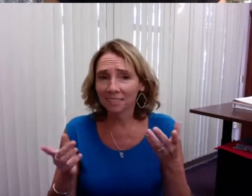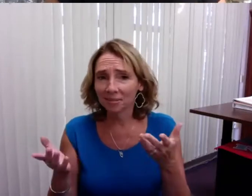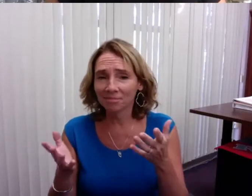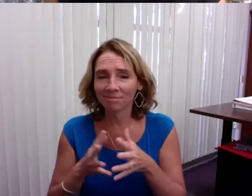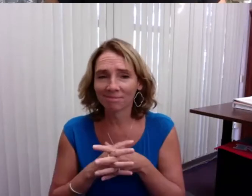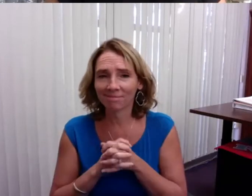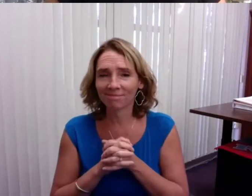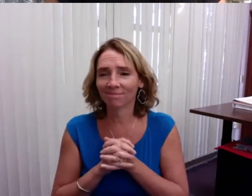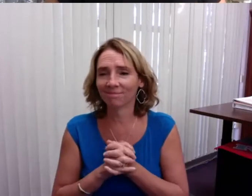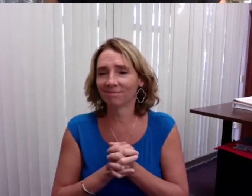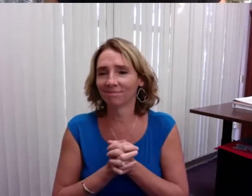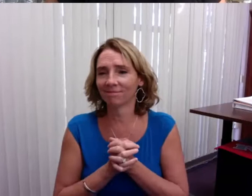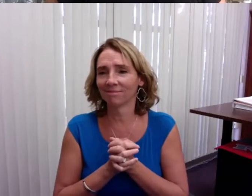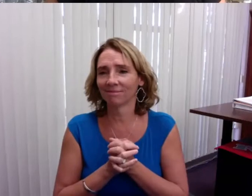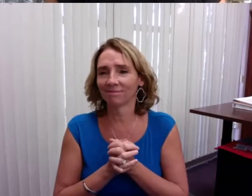Any further questions?